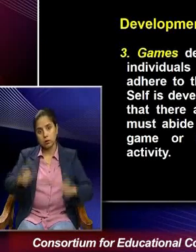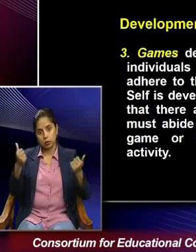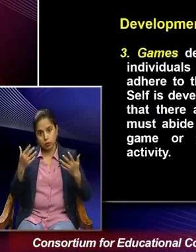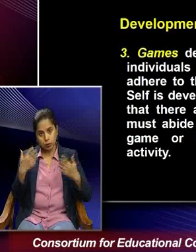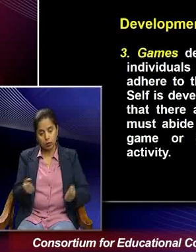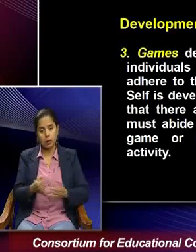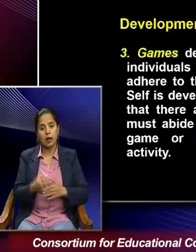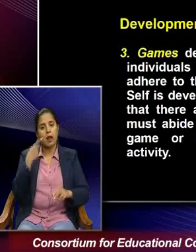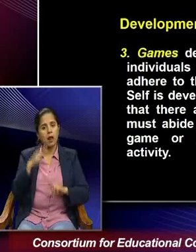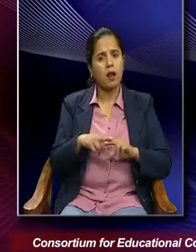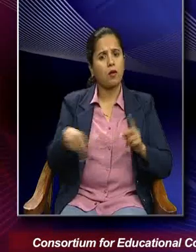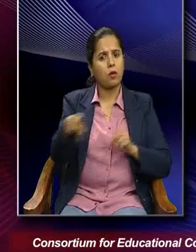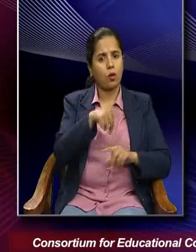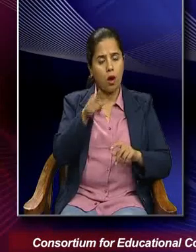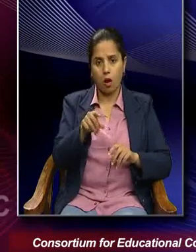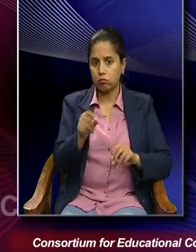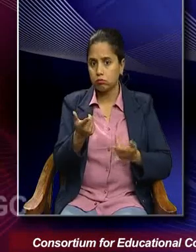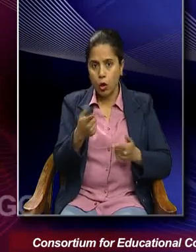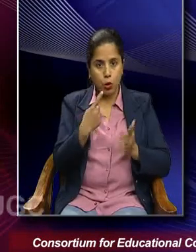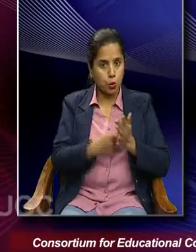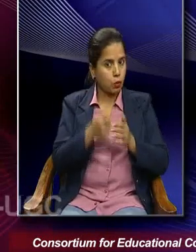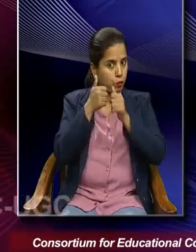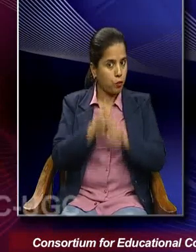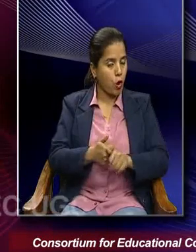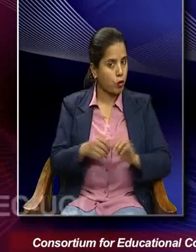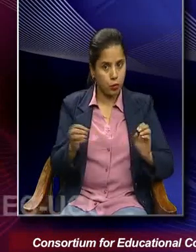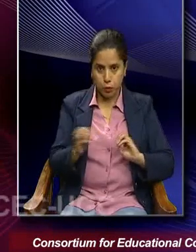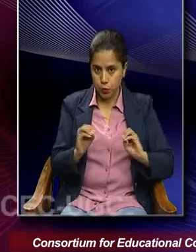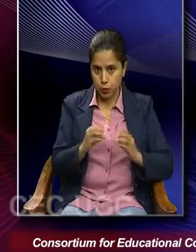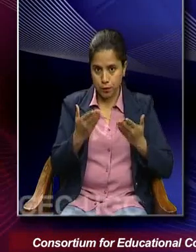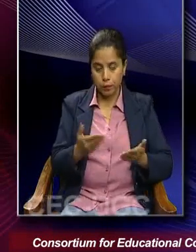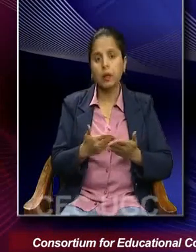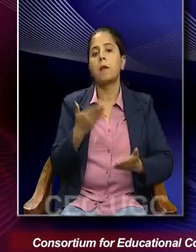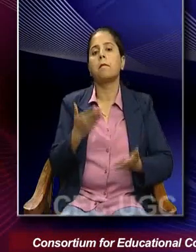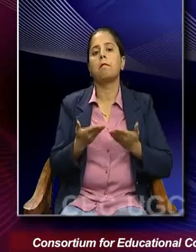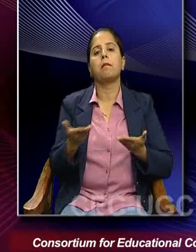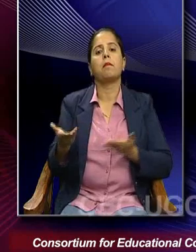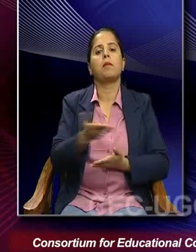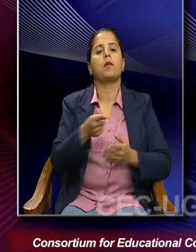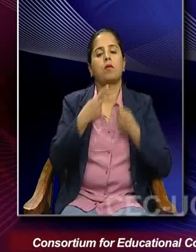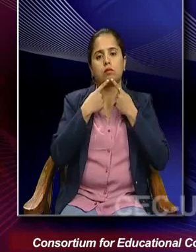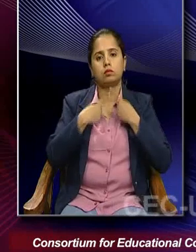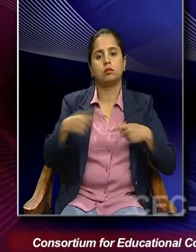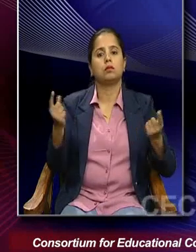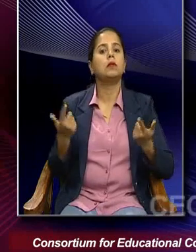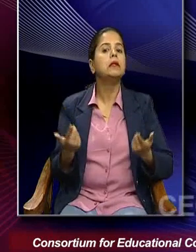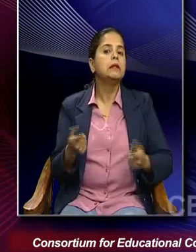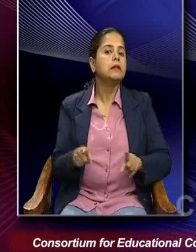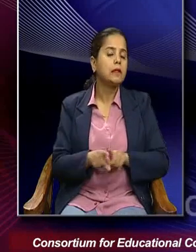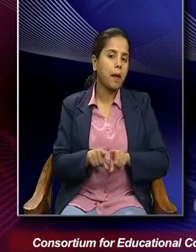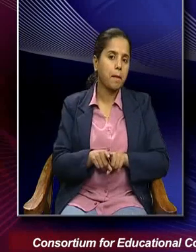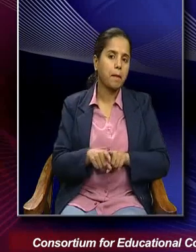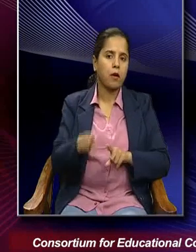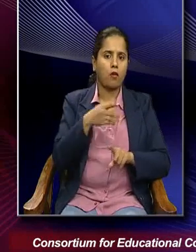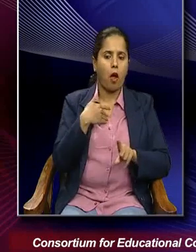So, if you are not abiding the rule of the game, you will be kind of declared as a